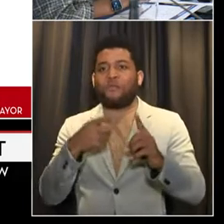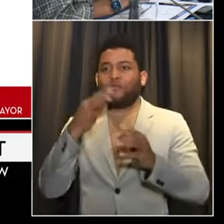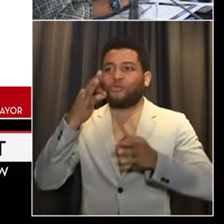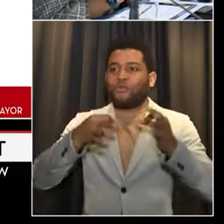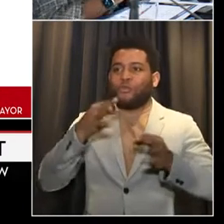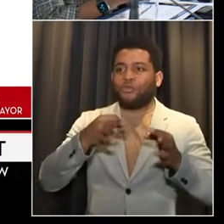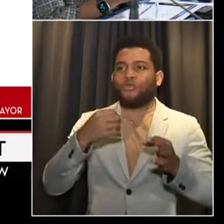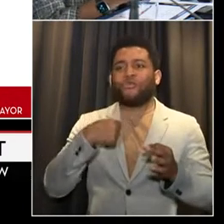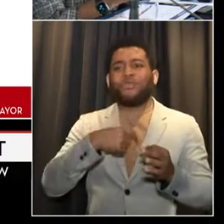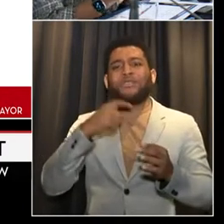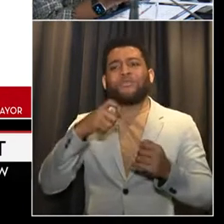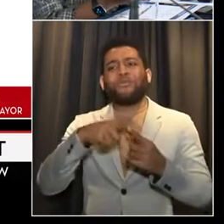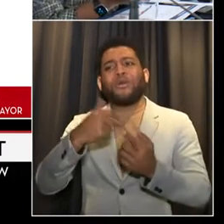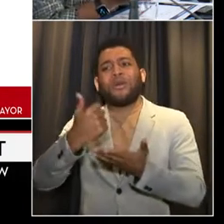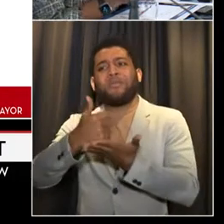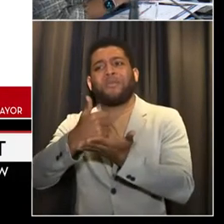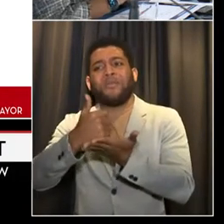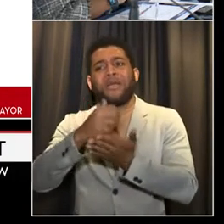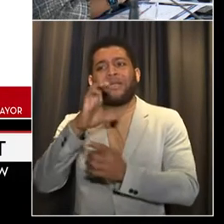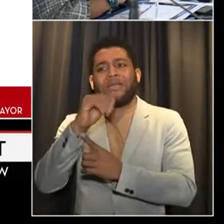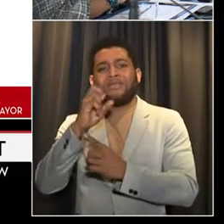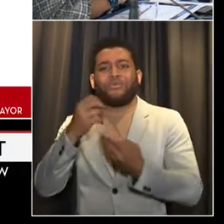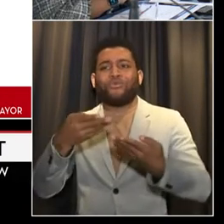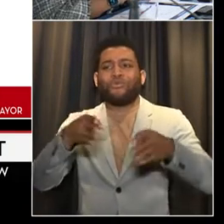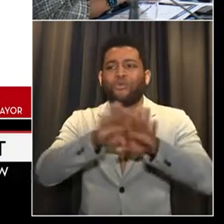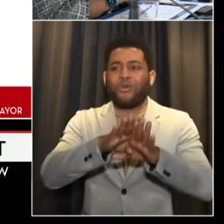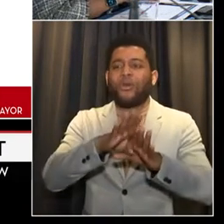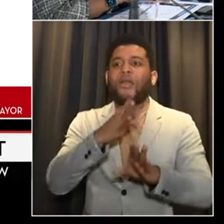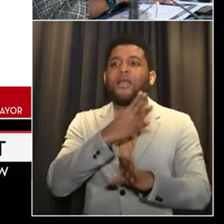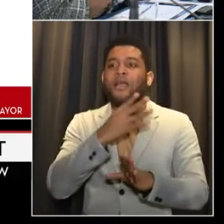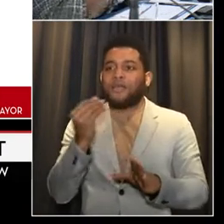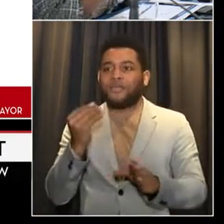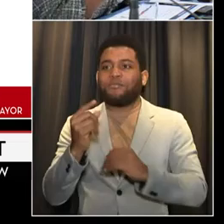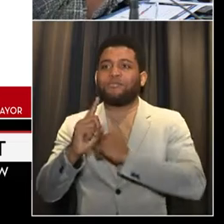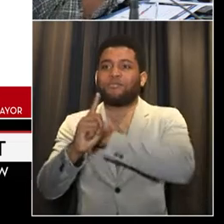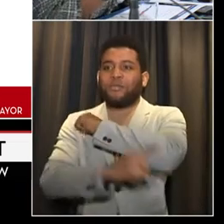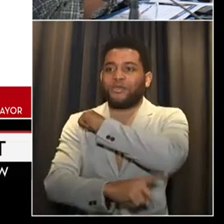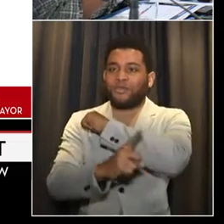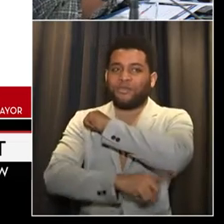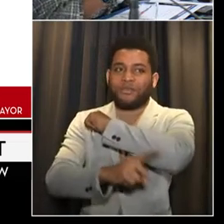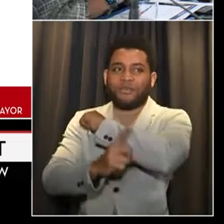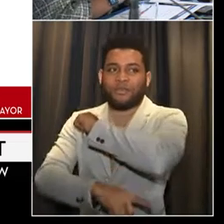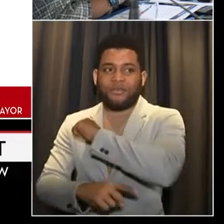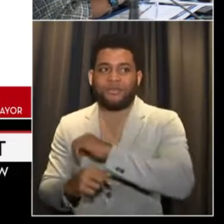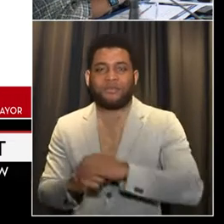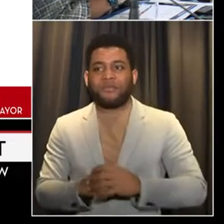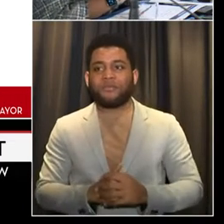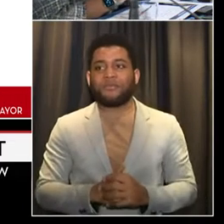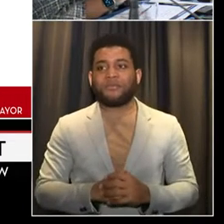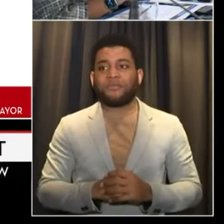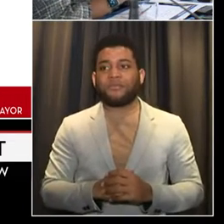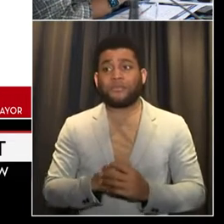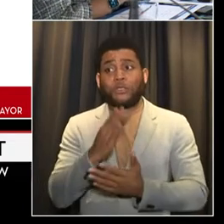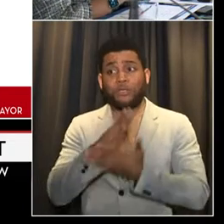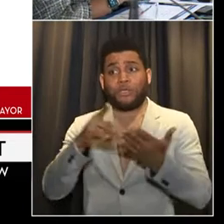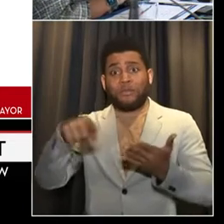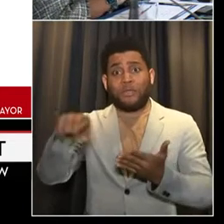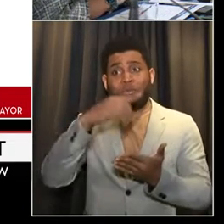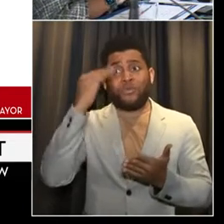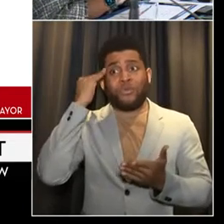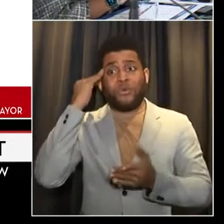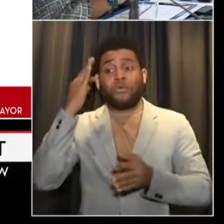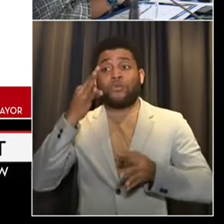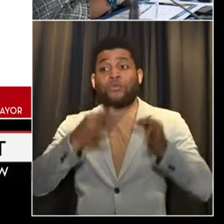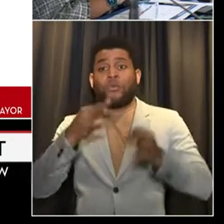closure and also prosecution. And then some of you may be aware there was a Court of Appeals ruling that